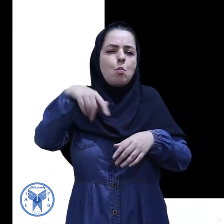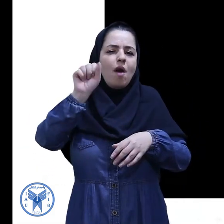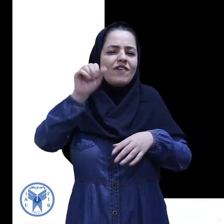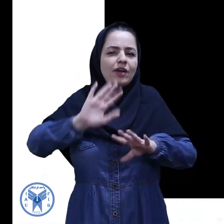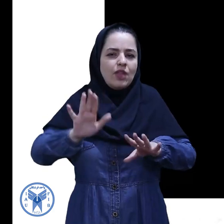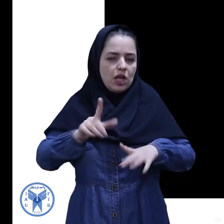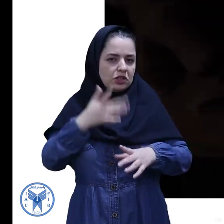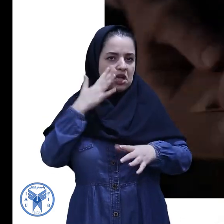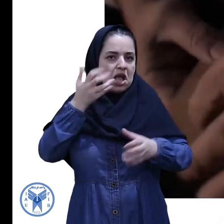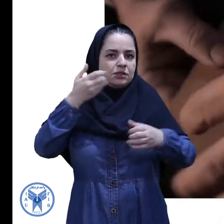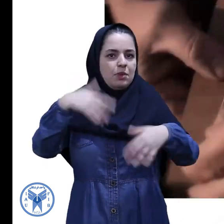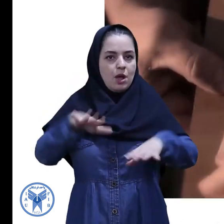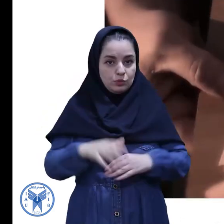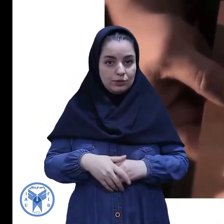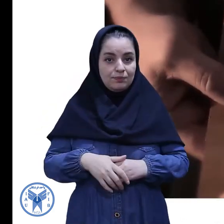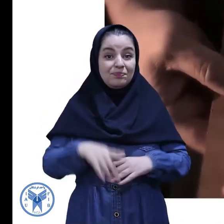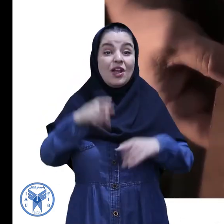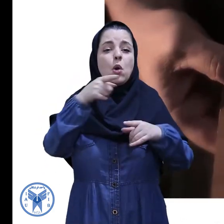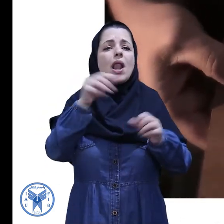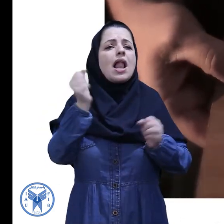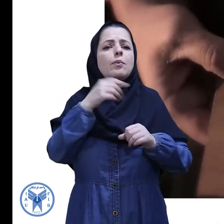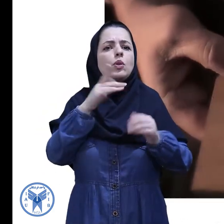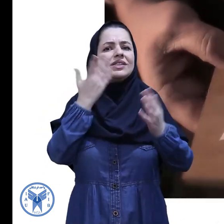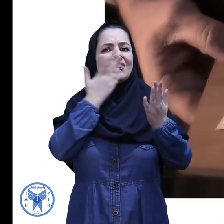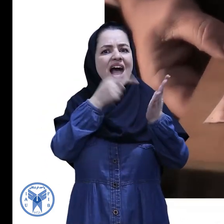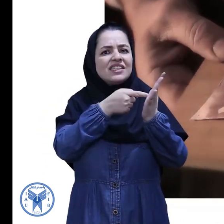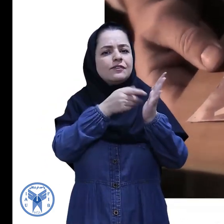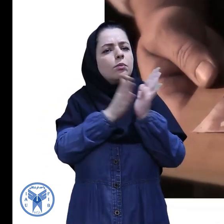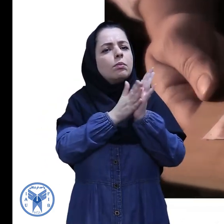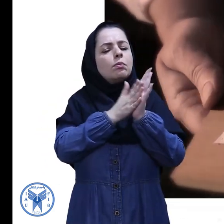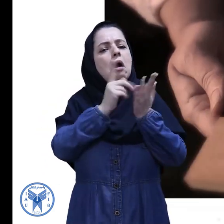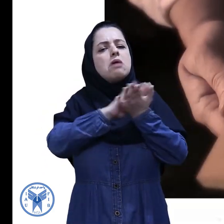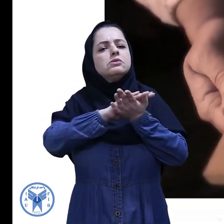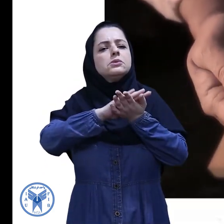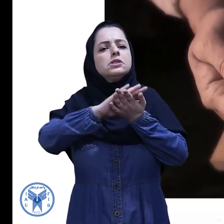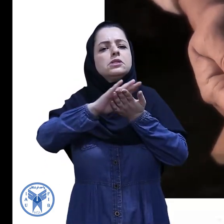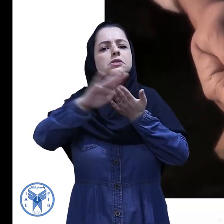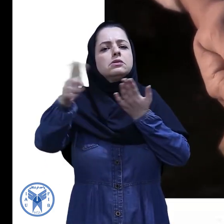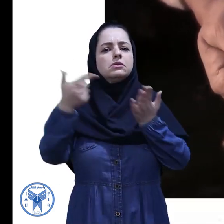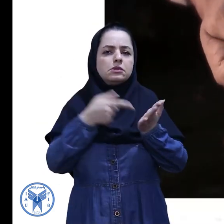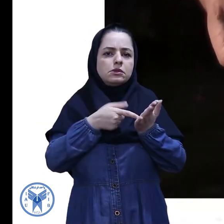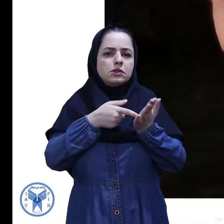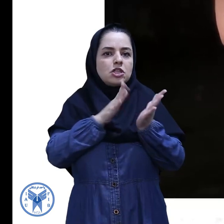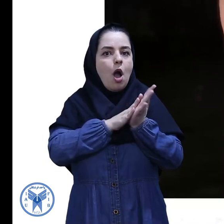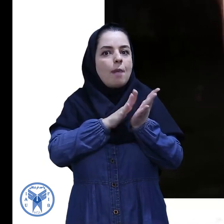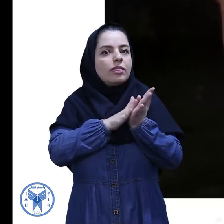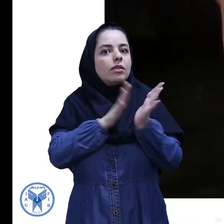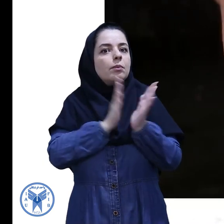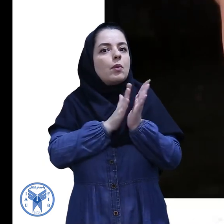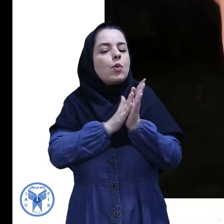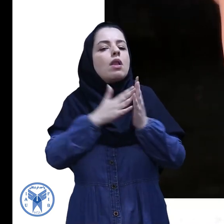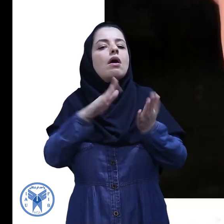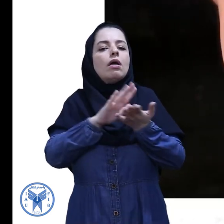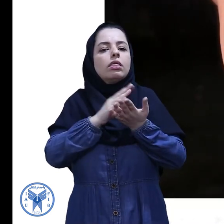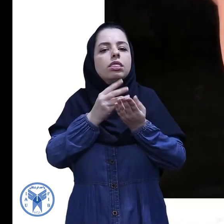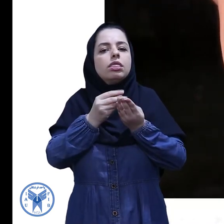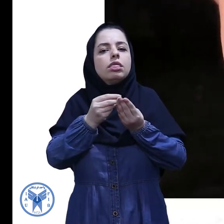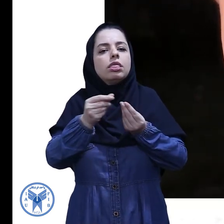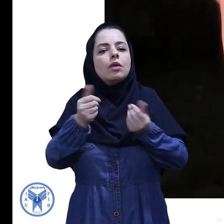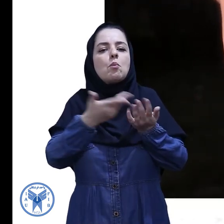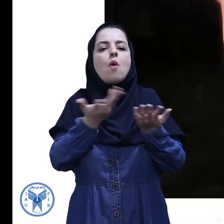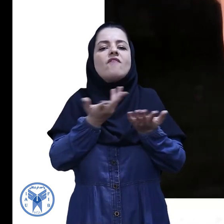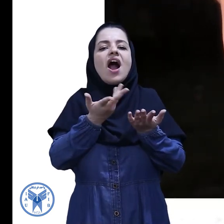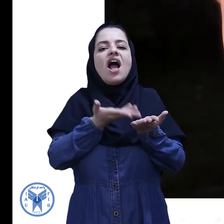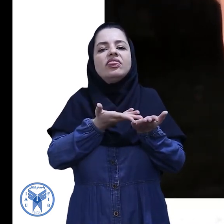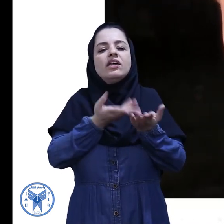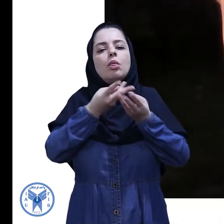process. He wasn't able to make those images last. He wasn't able to fix the image. Those images were